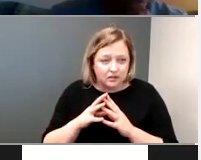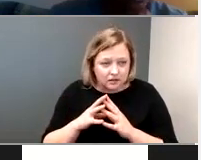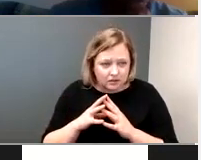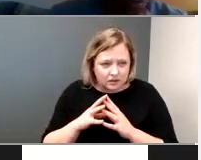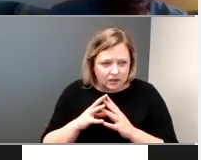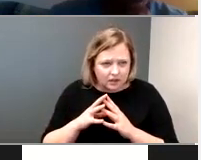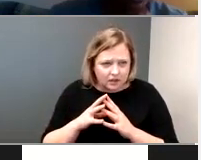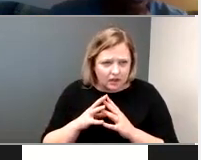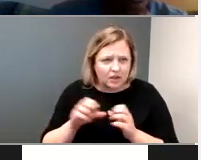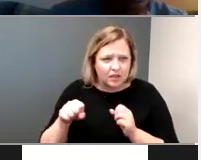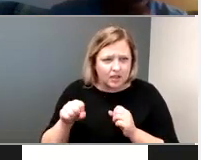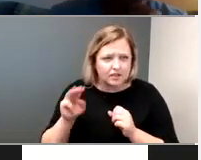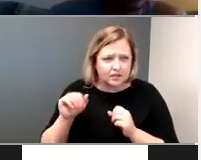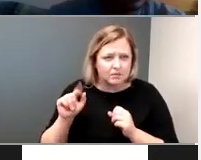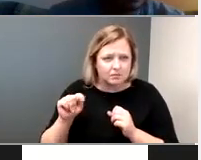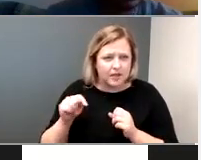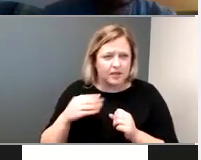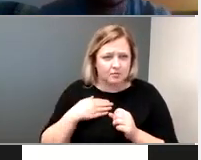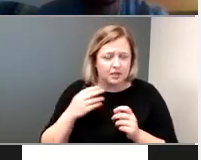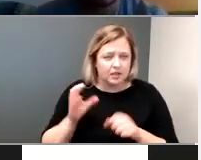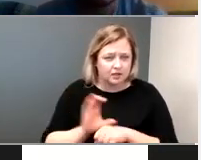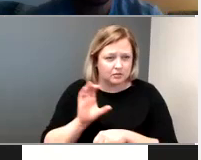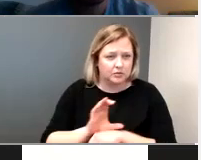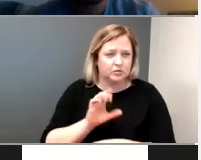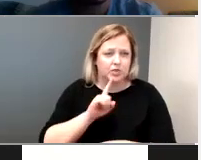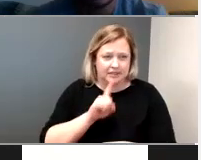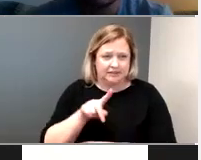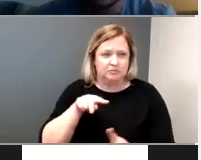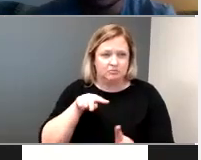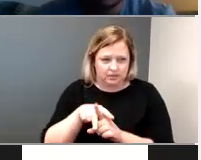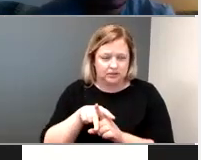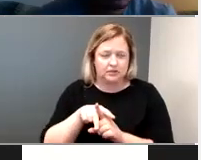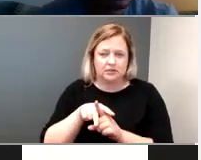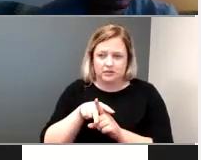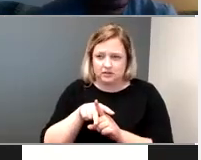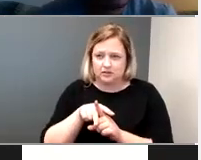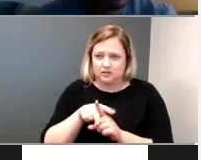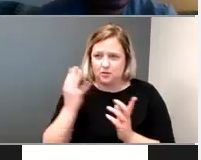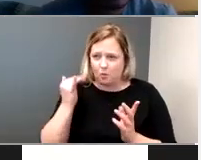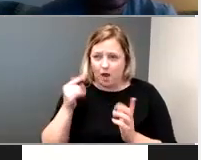yes, Matt, my computer is plugged in. Why? Can you not see me?